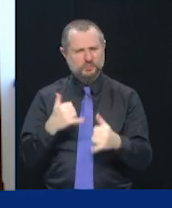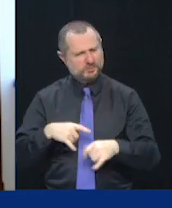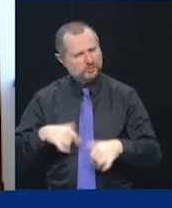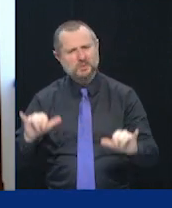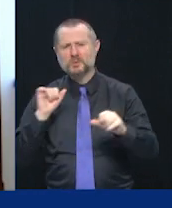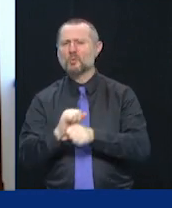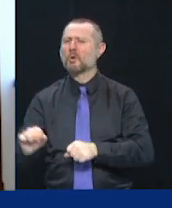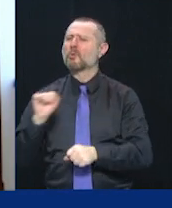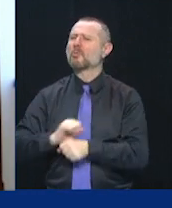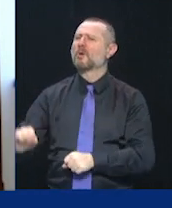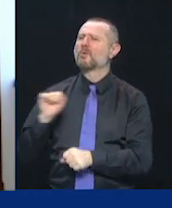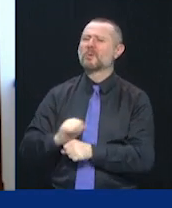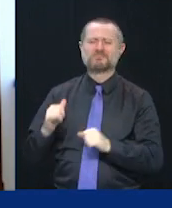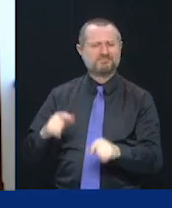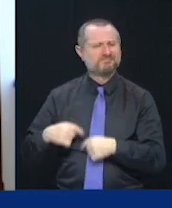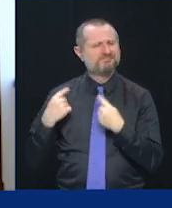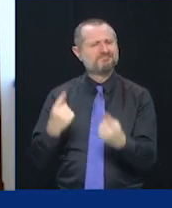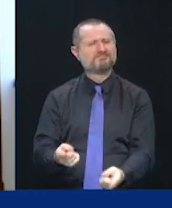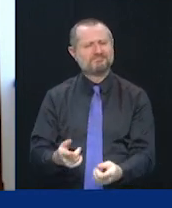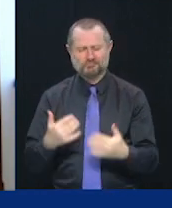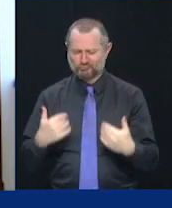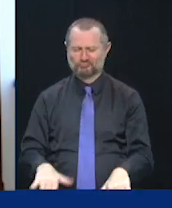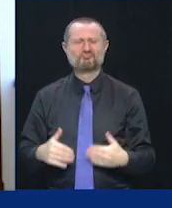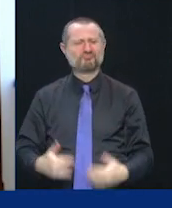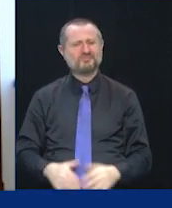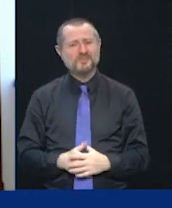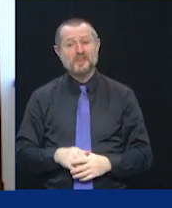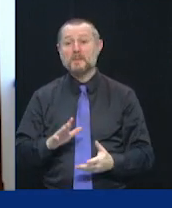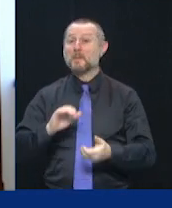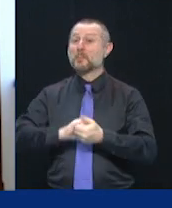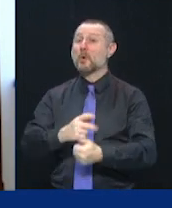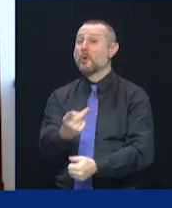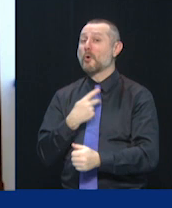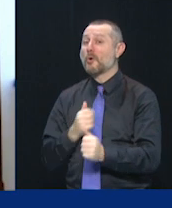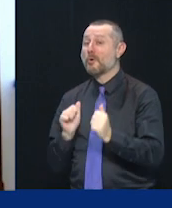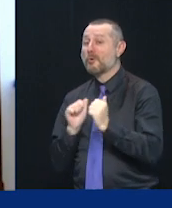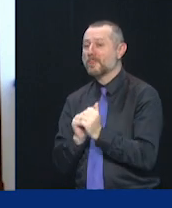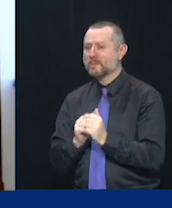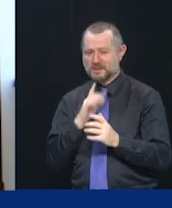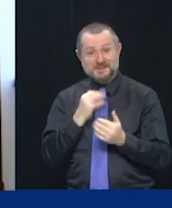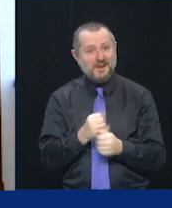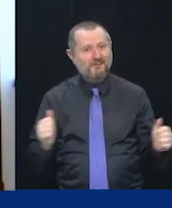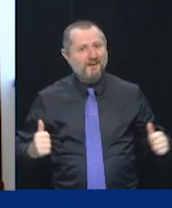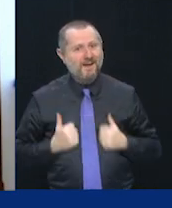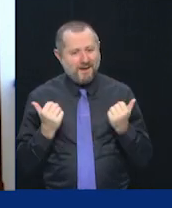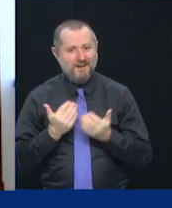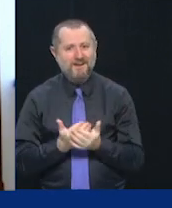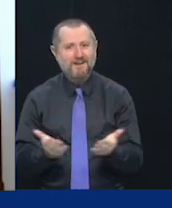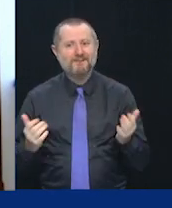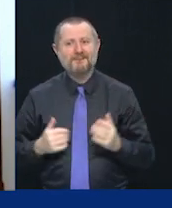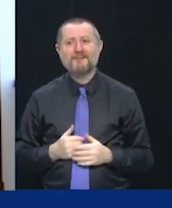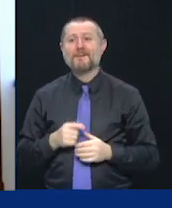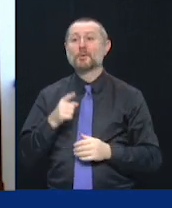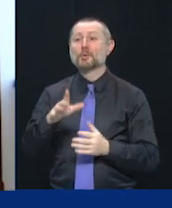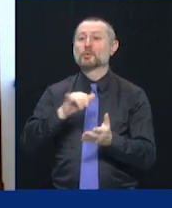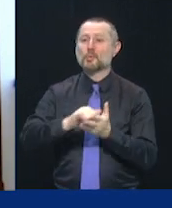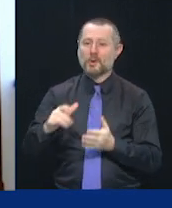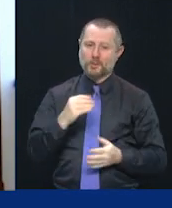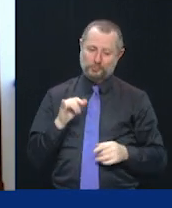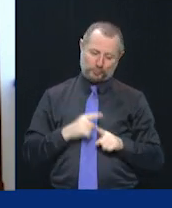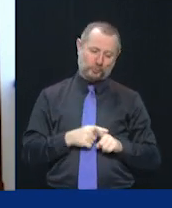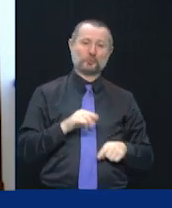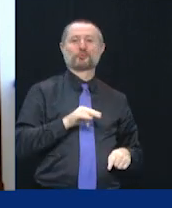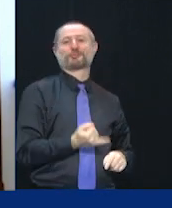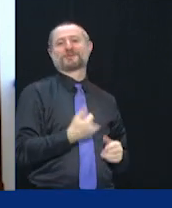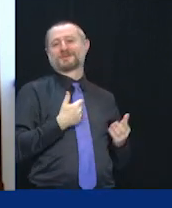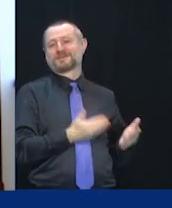has been invaluable. And that partnership has saved lives without question on both sides of the Hudson. I want to just